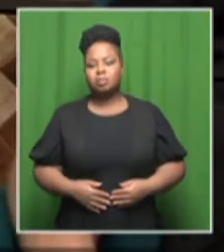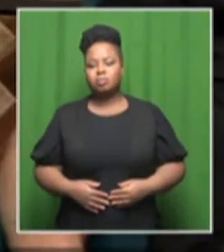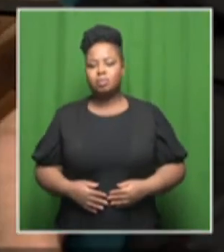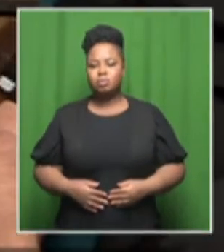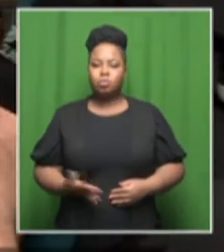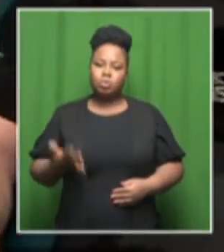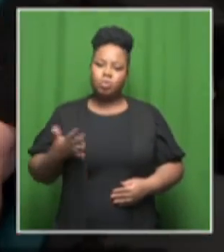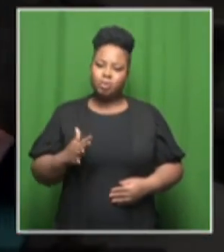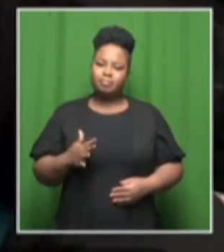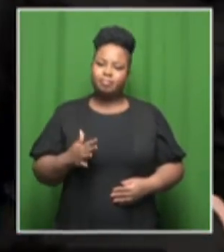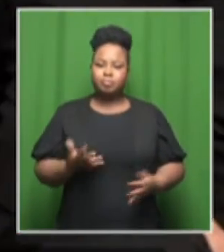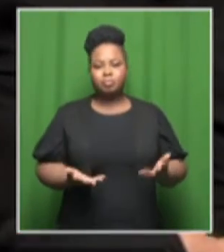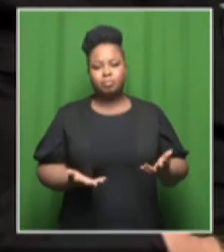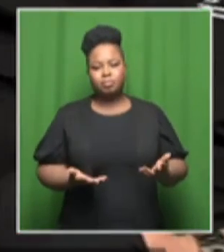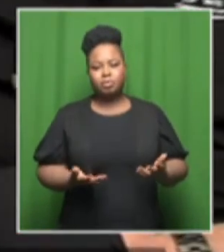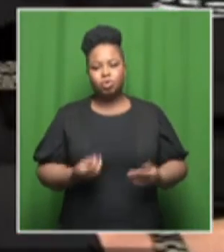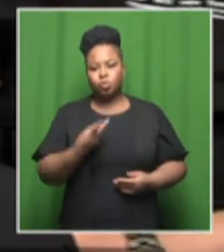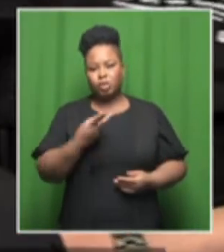30